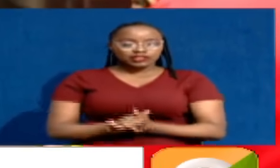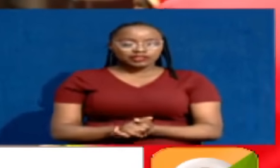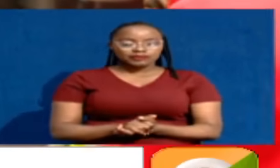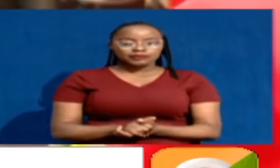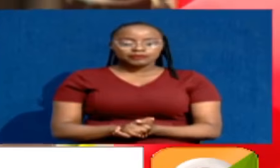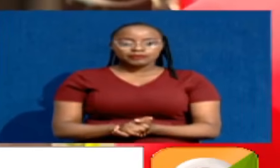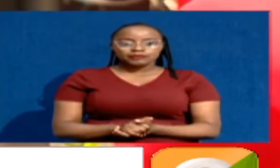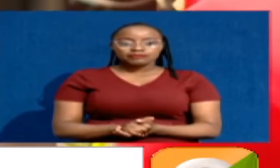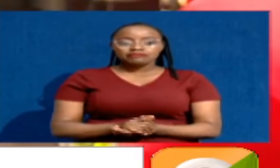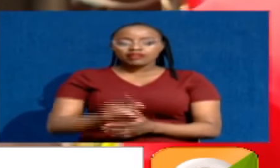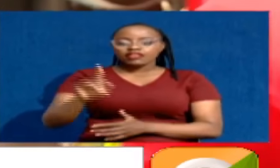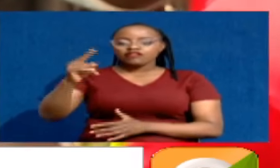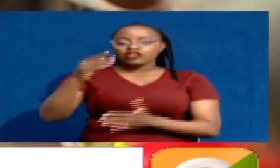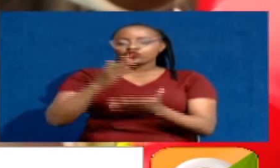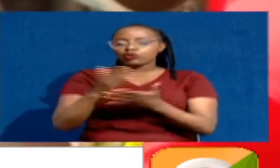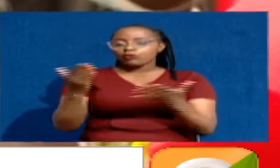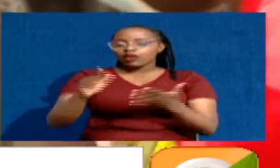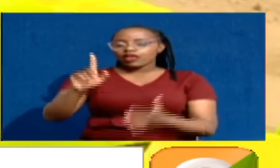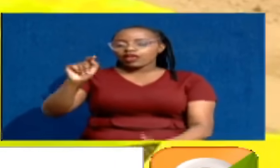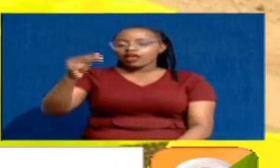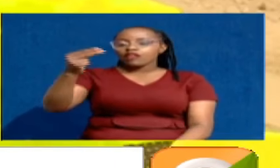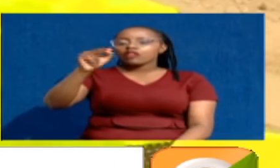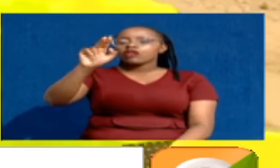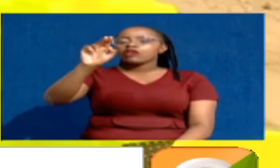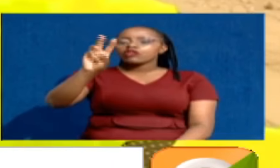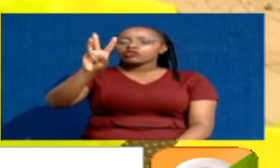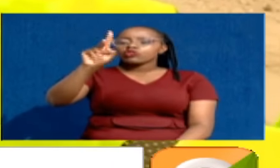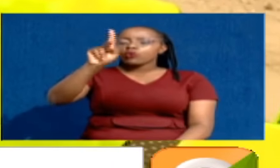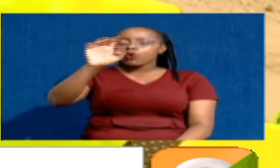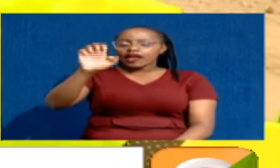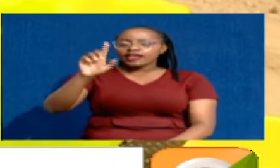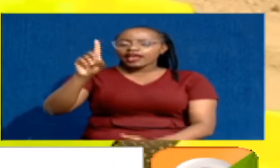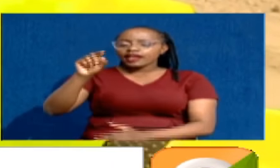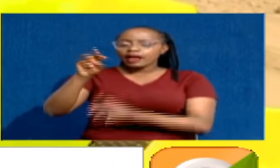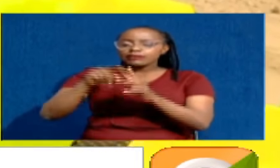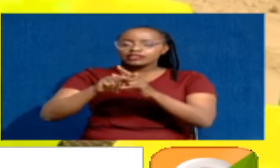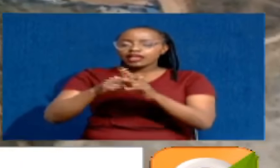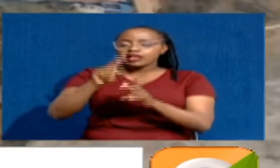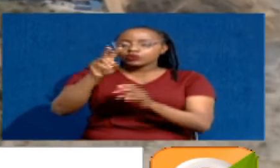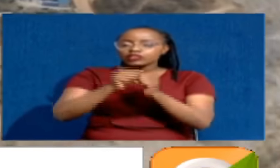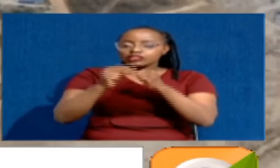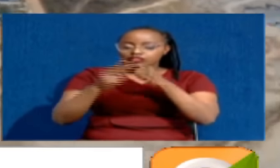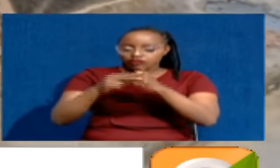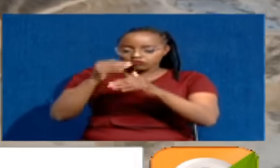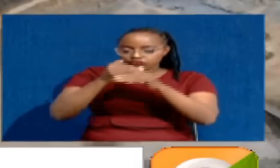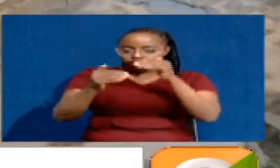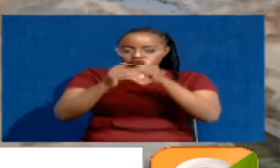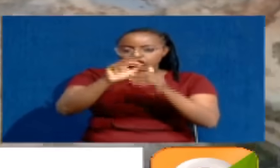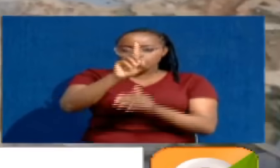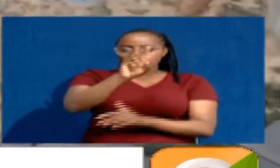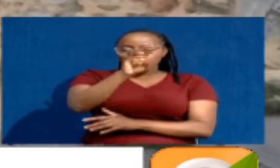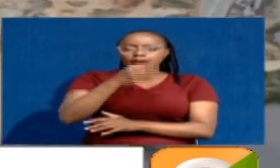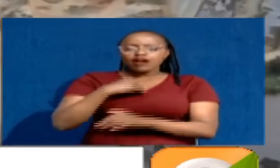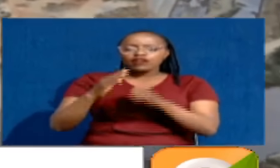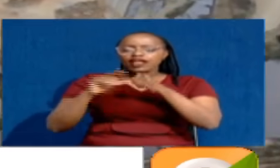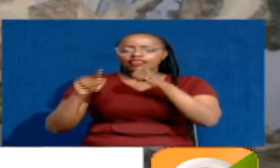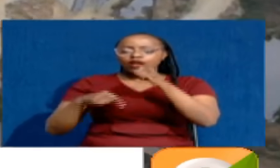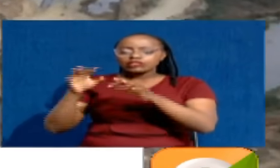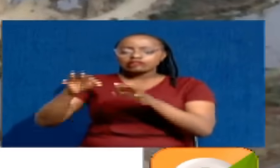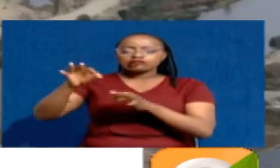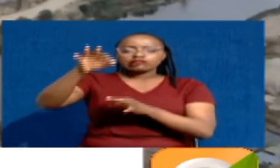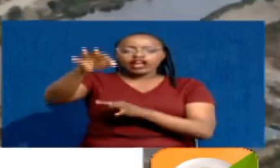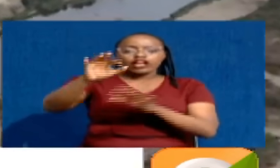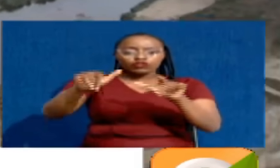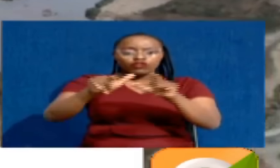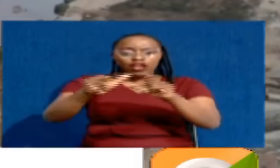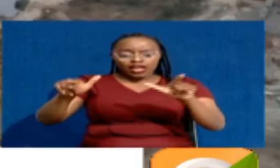His first stop was the Thwake Dam, whose construction began in 2017. The dam, which sits on 9,000 acres of land, set